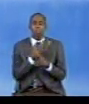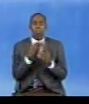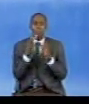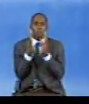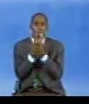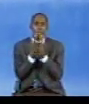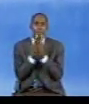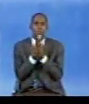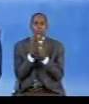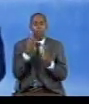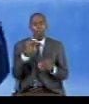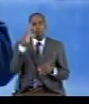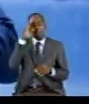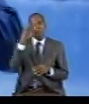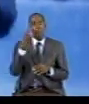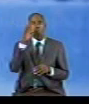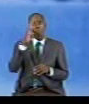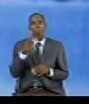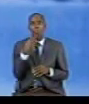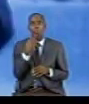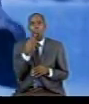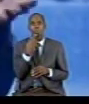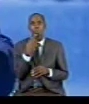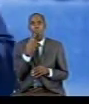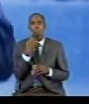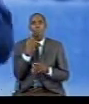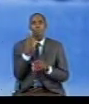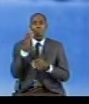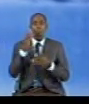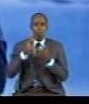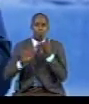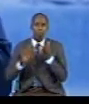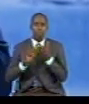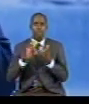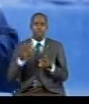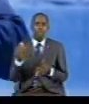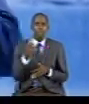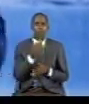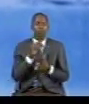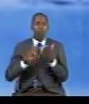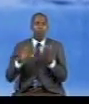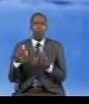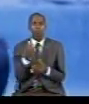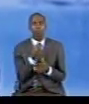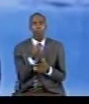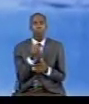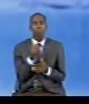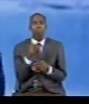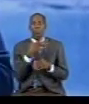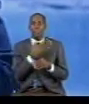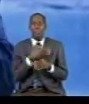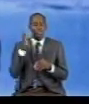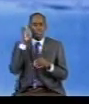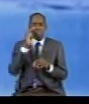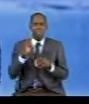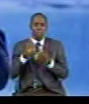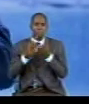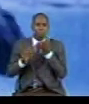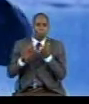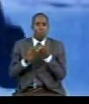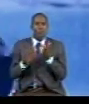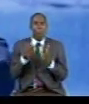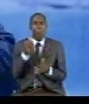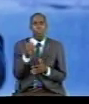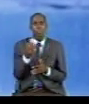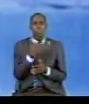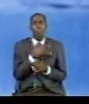man of God said, just check on yourself, check yourself. And I checked myself. I discovered that the